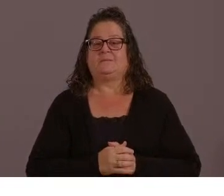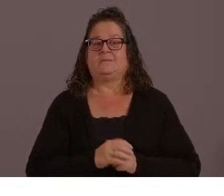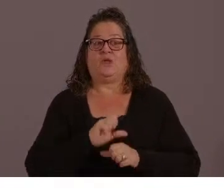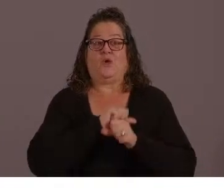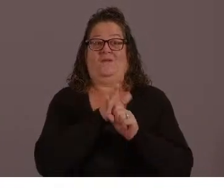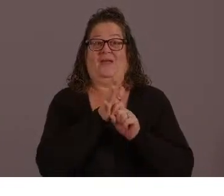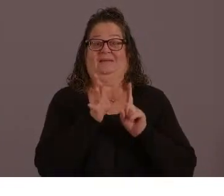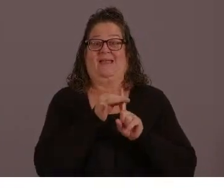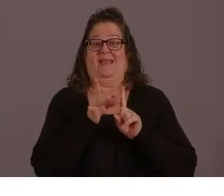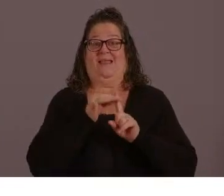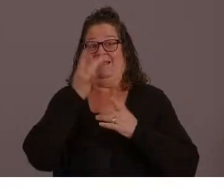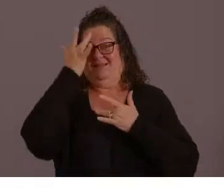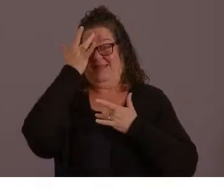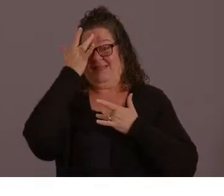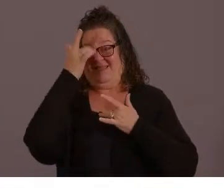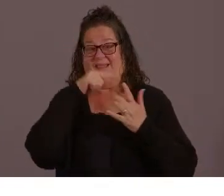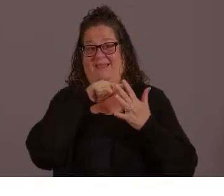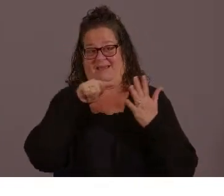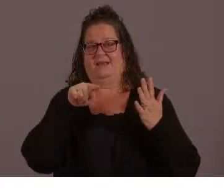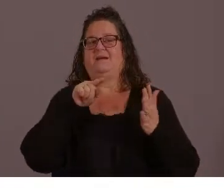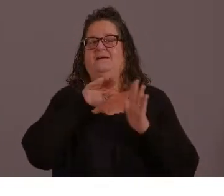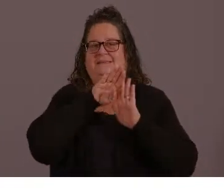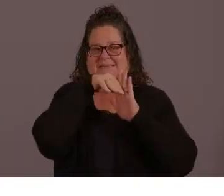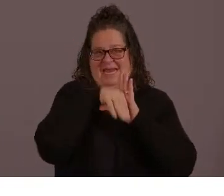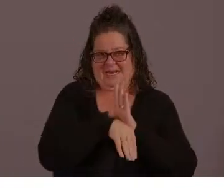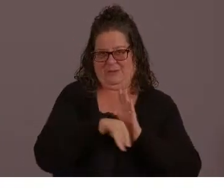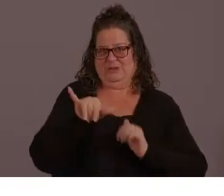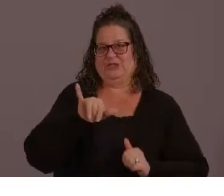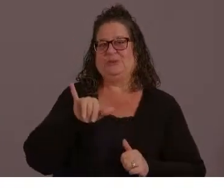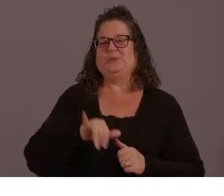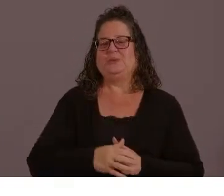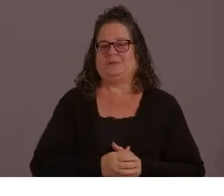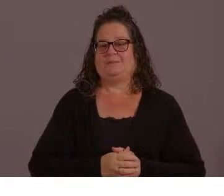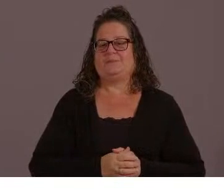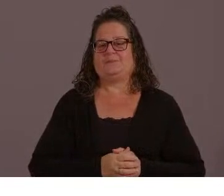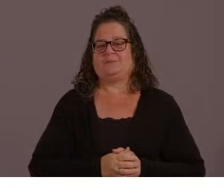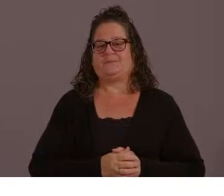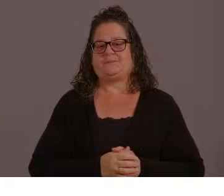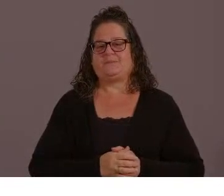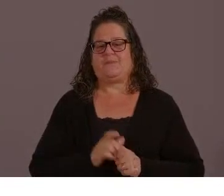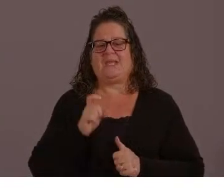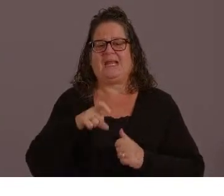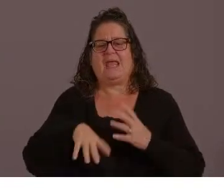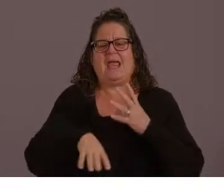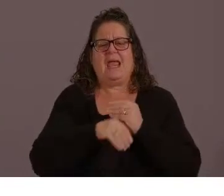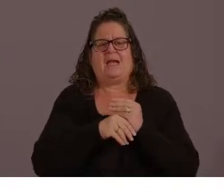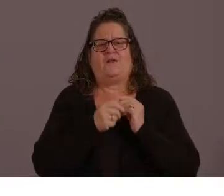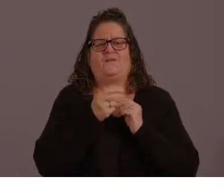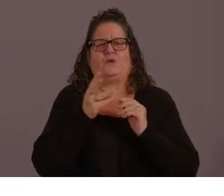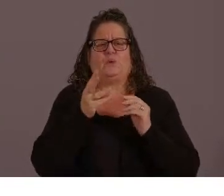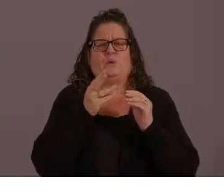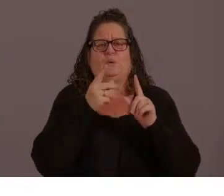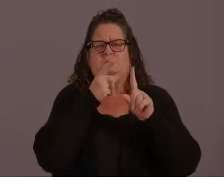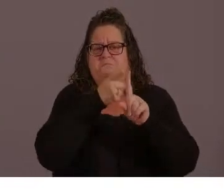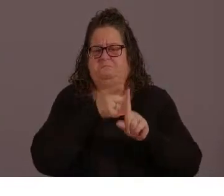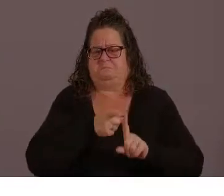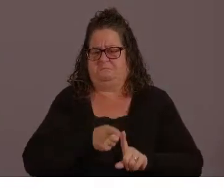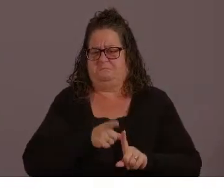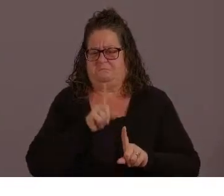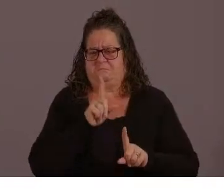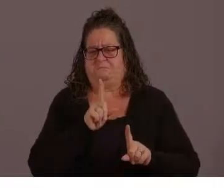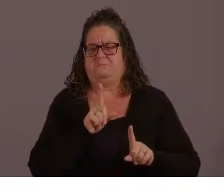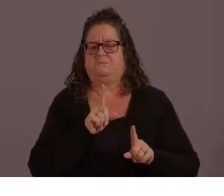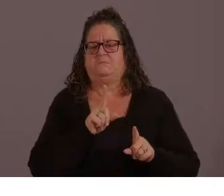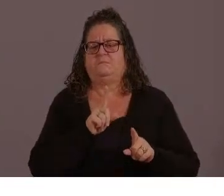more milestones to our epi curve that we show you each week. On March 5th, the occupancy limits were lifted, and then